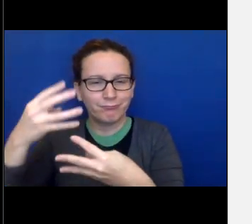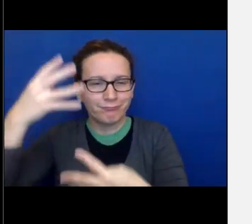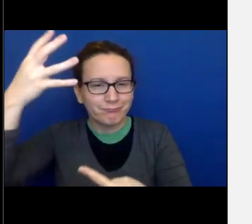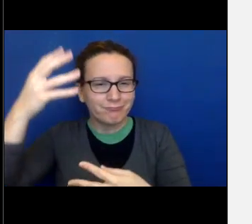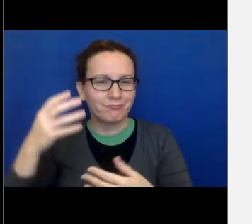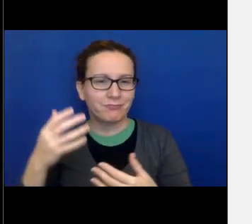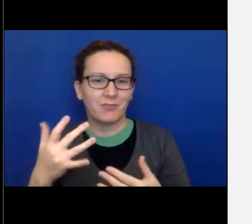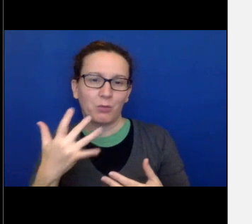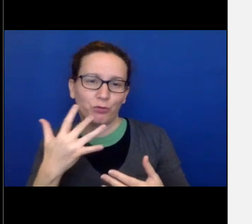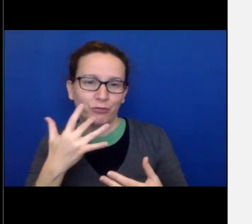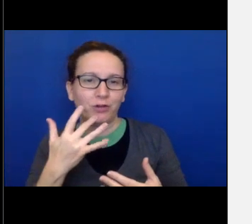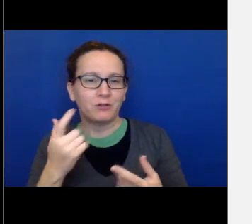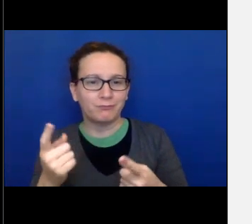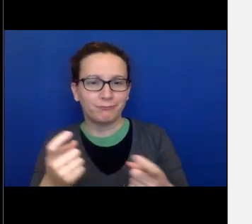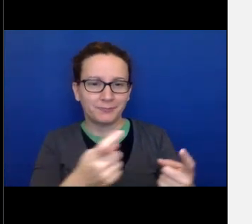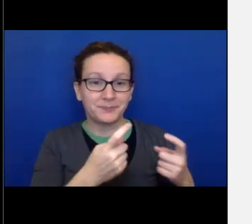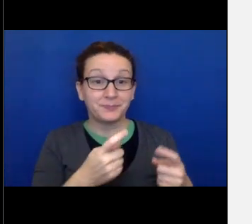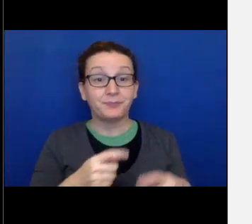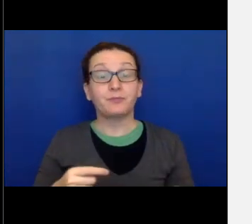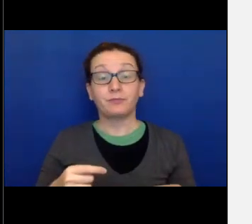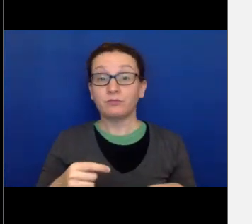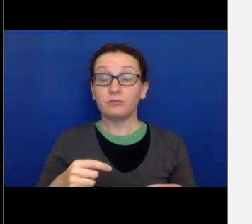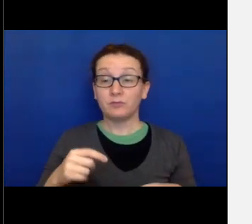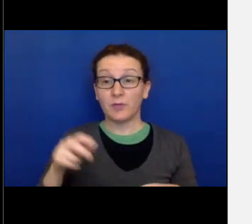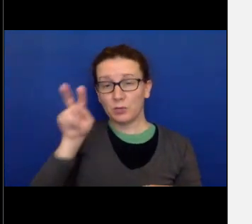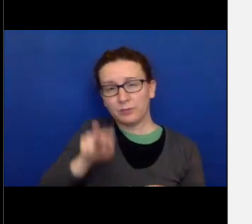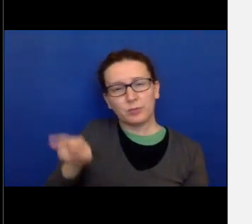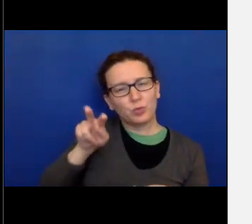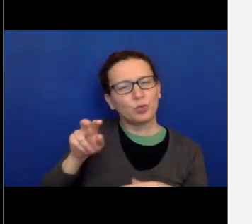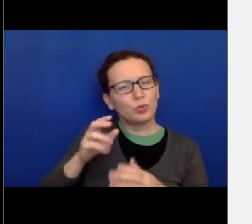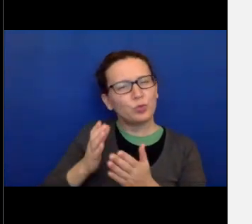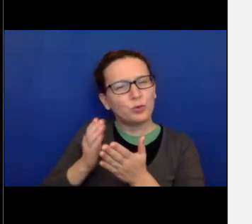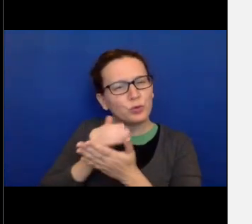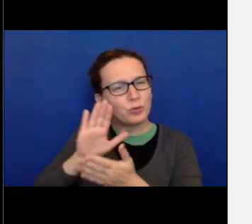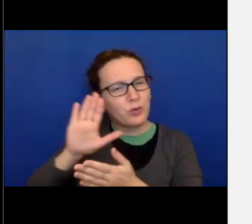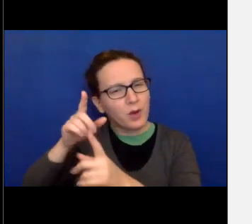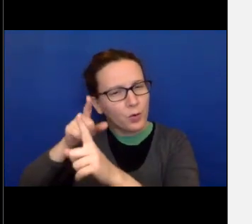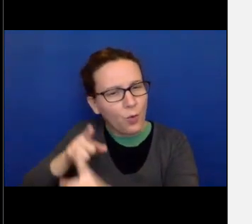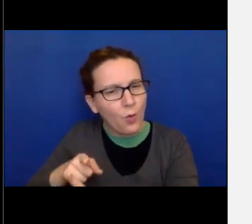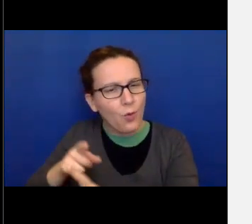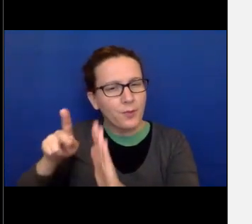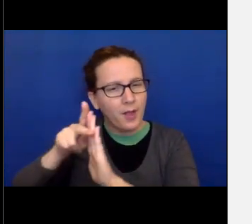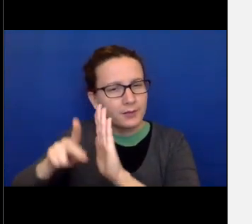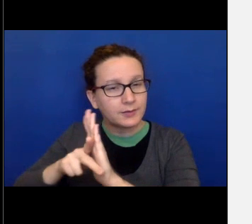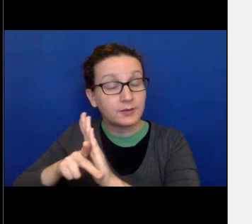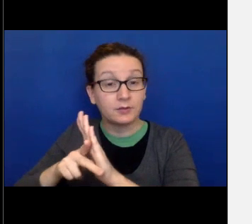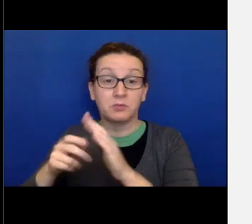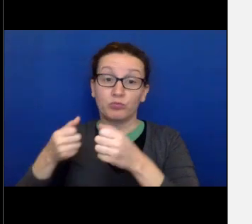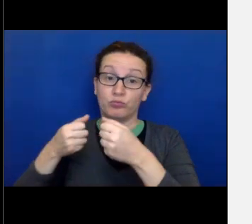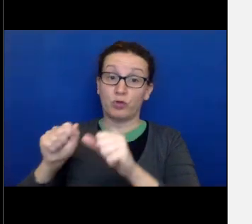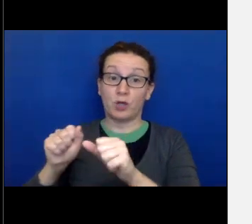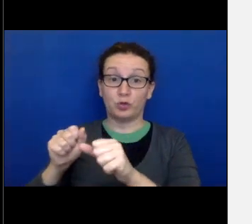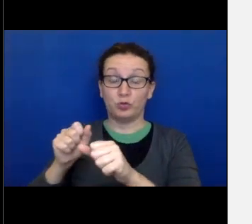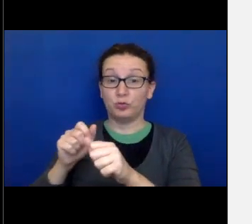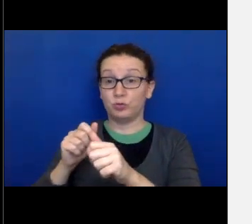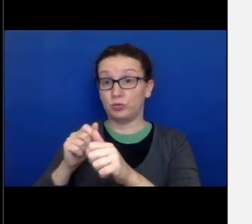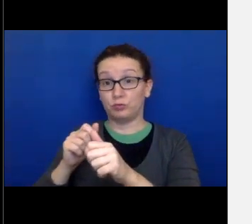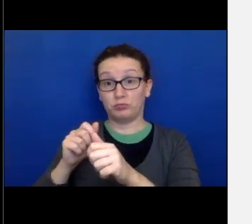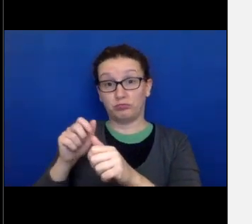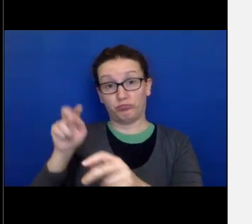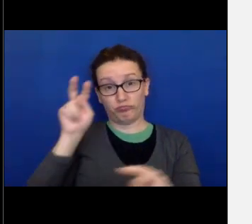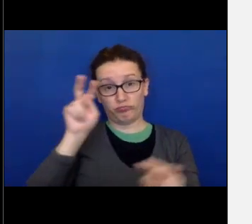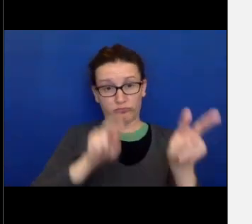solicit, and it'll give you sort of a review of their goals as well as their policies. And you can try to look